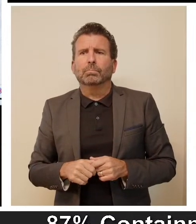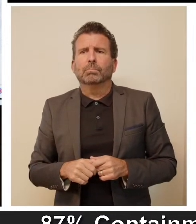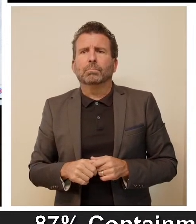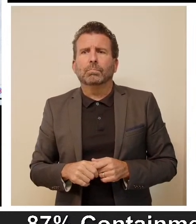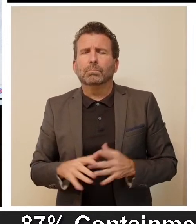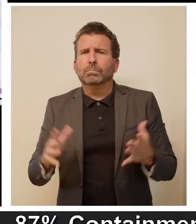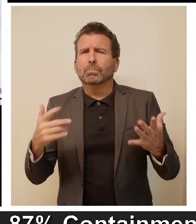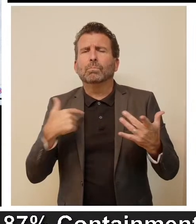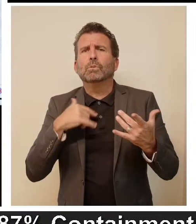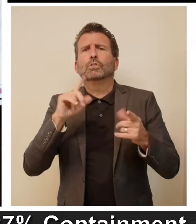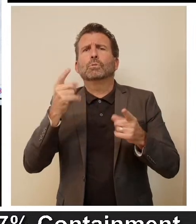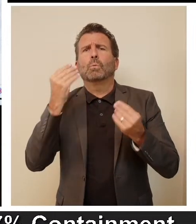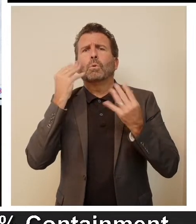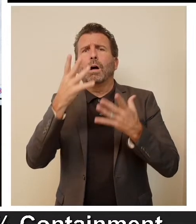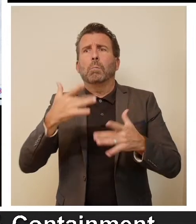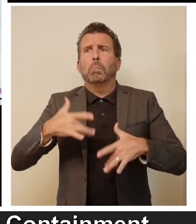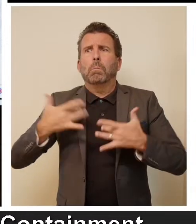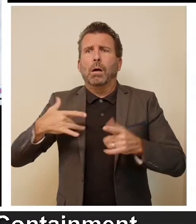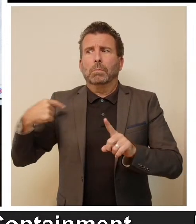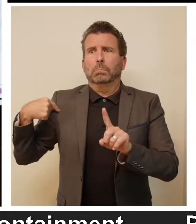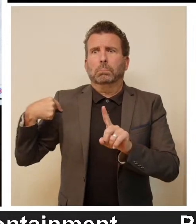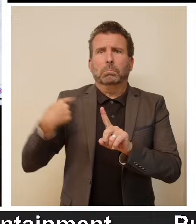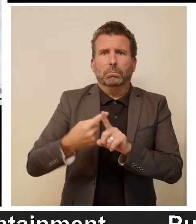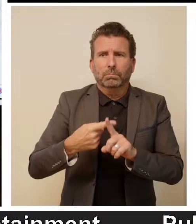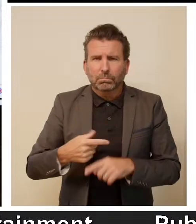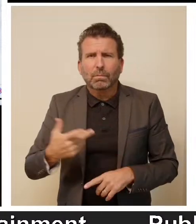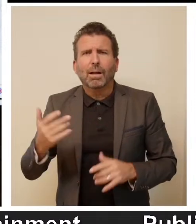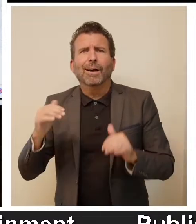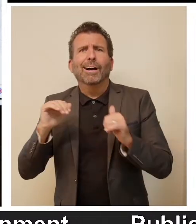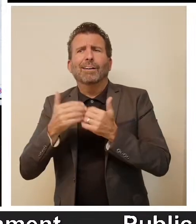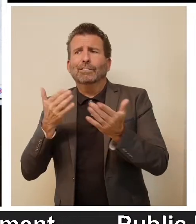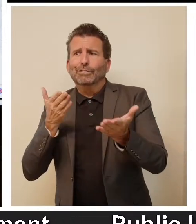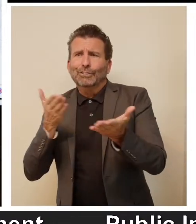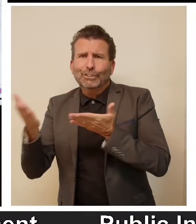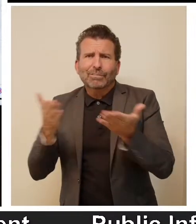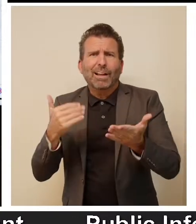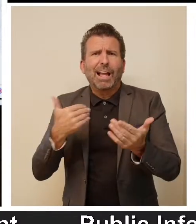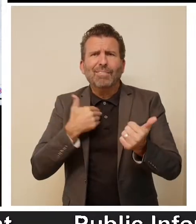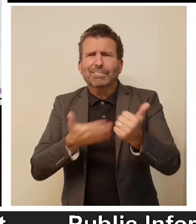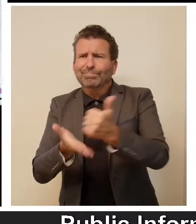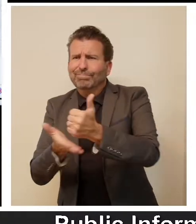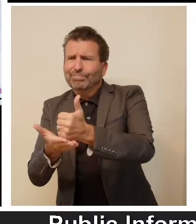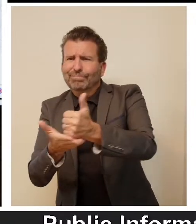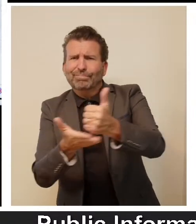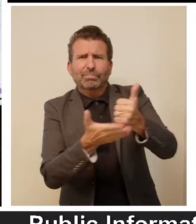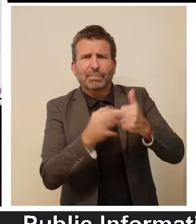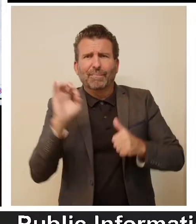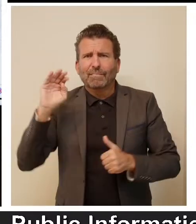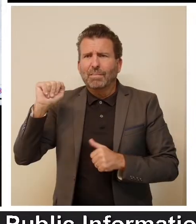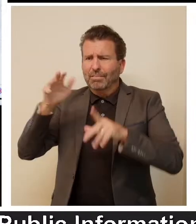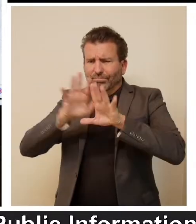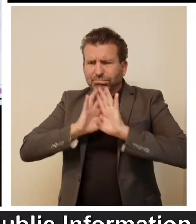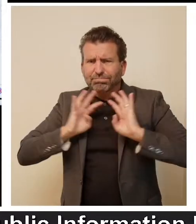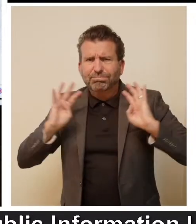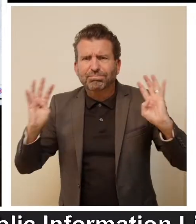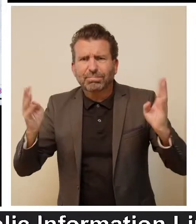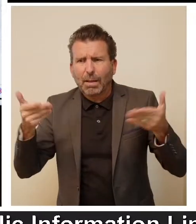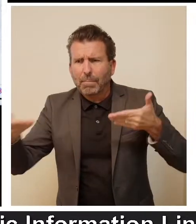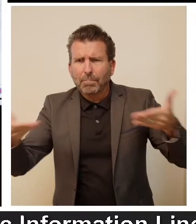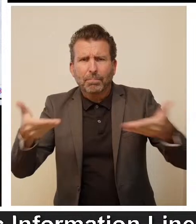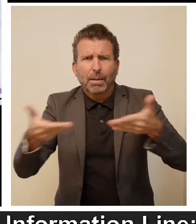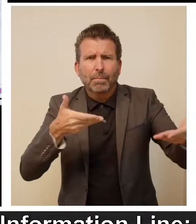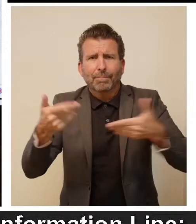and the services and assistance that is being offered by FEMA. Again, we know that recovering from